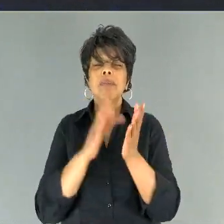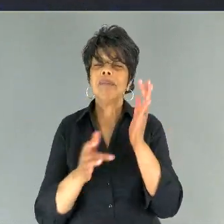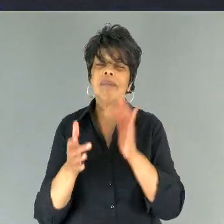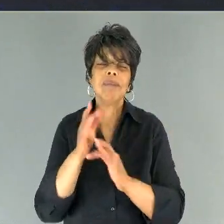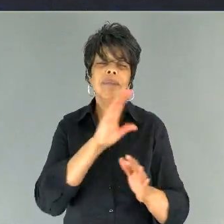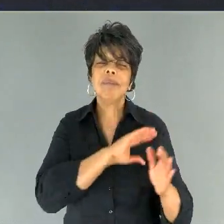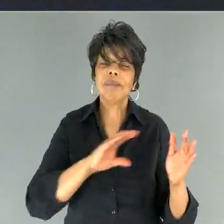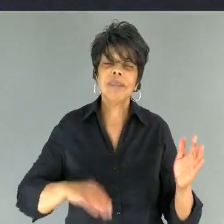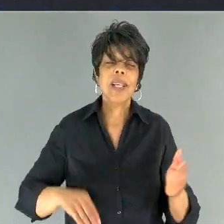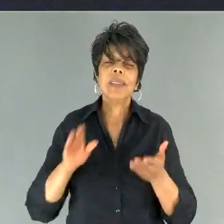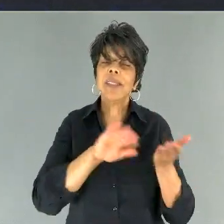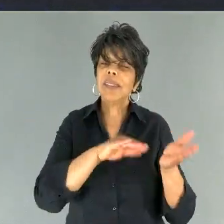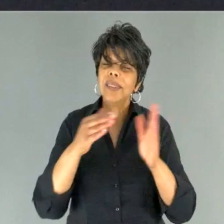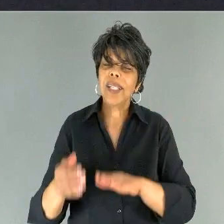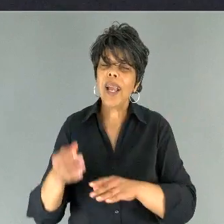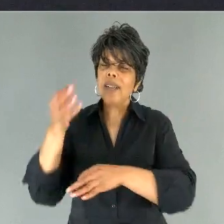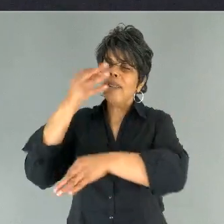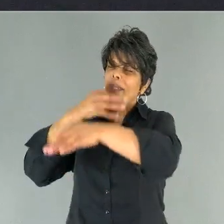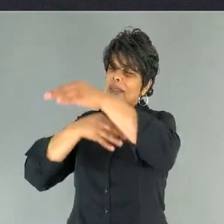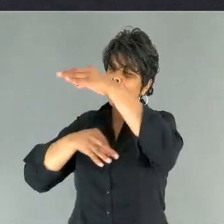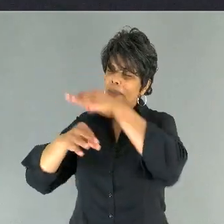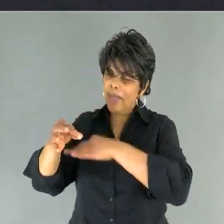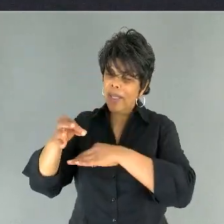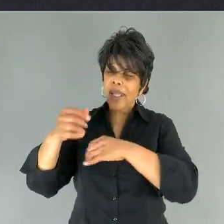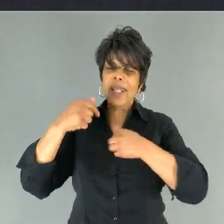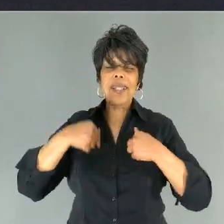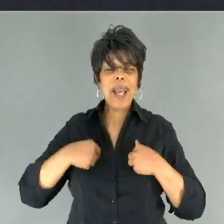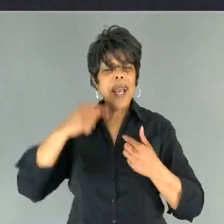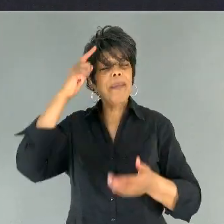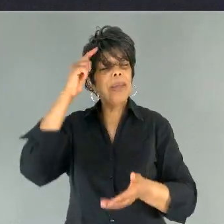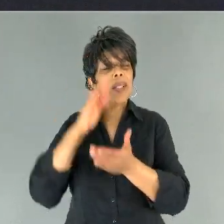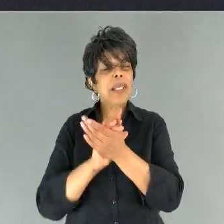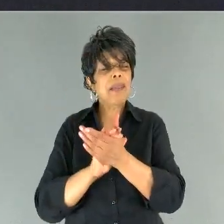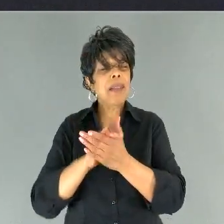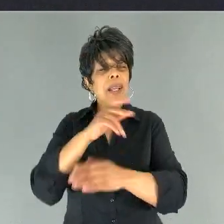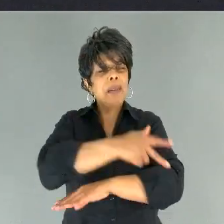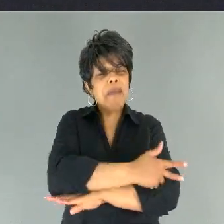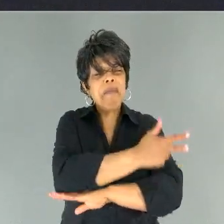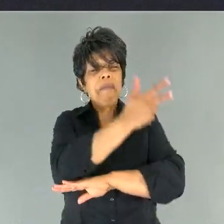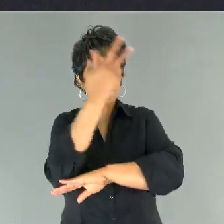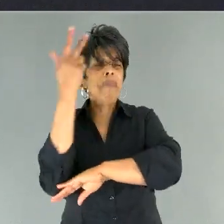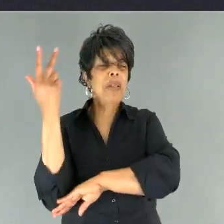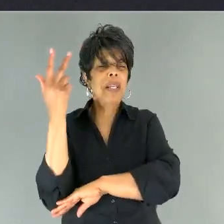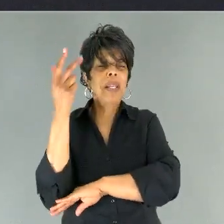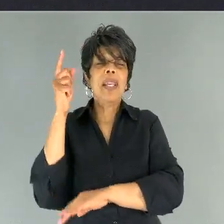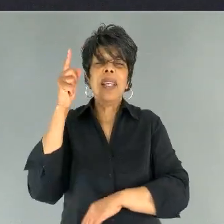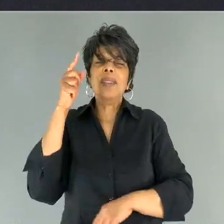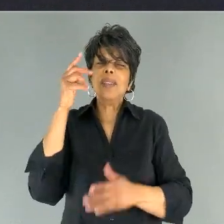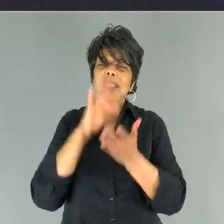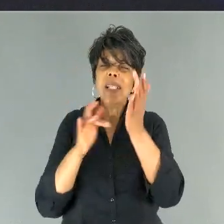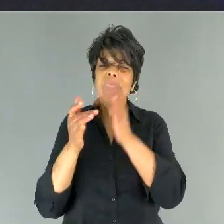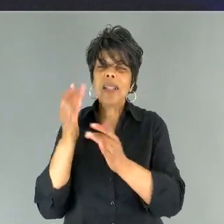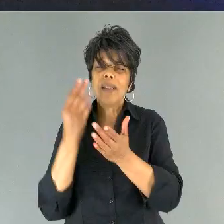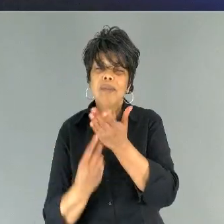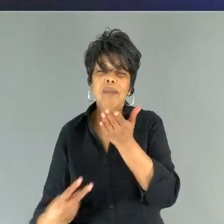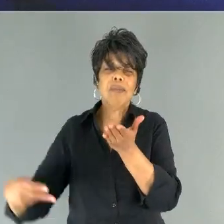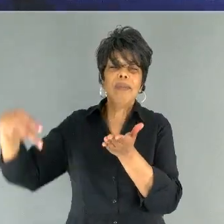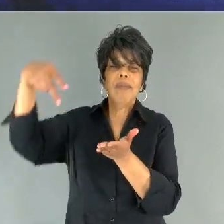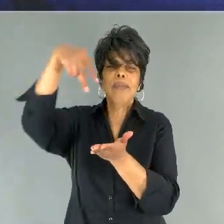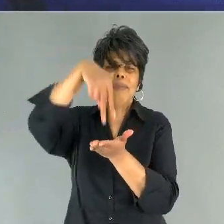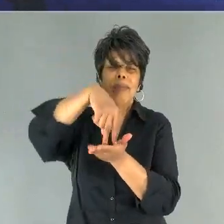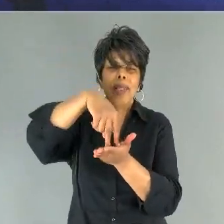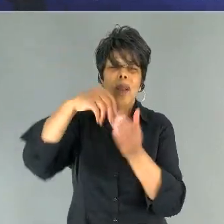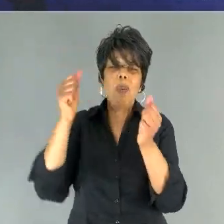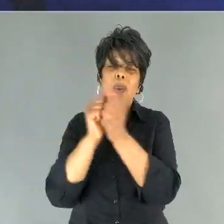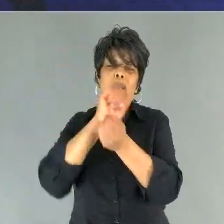for me. And I believe that on the third day, he rose again with all power